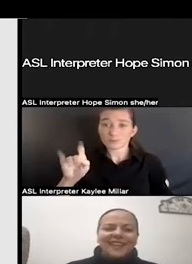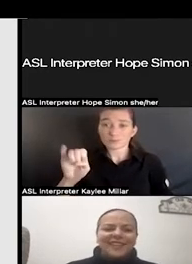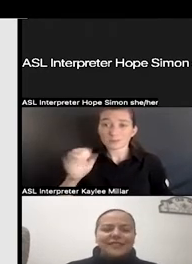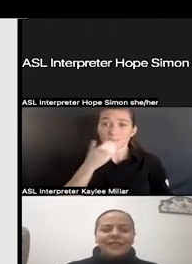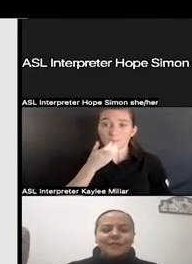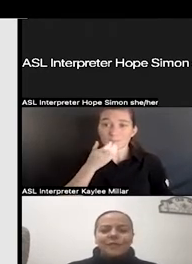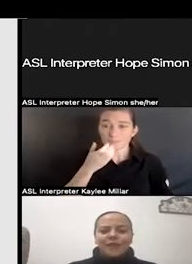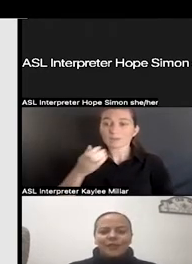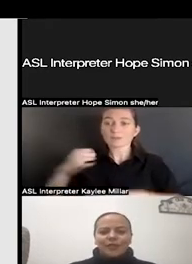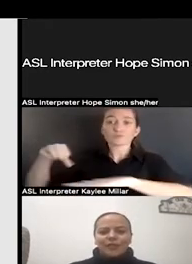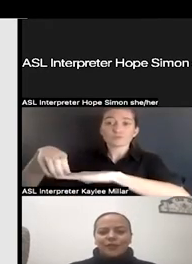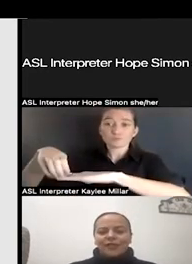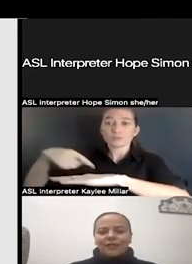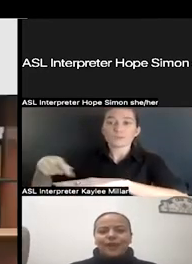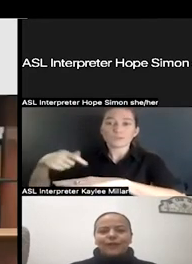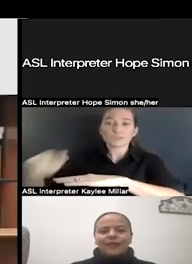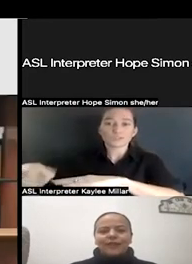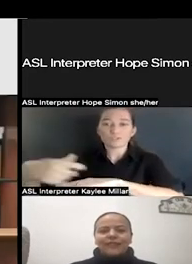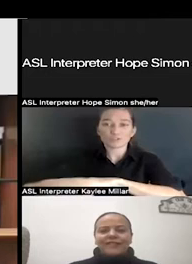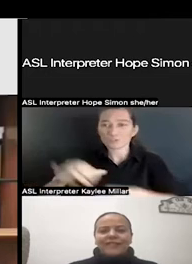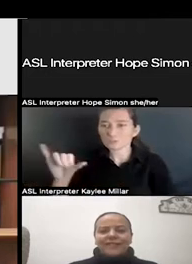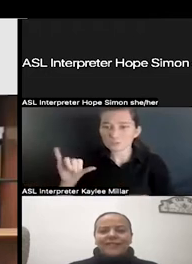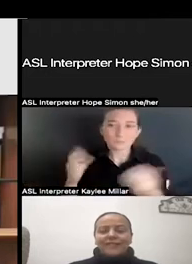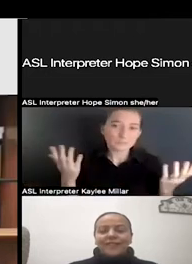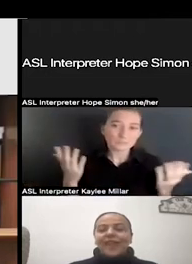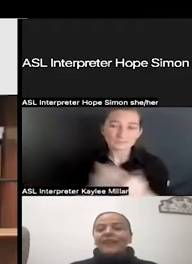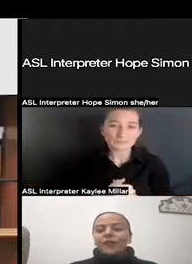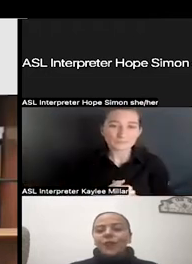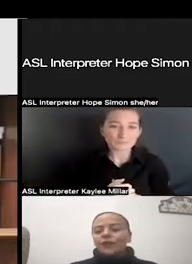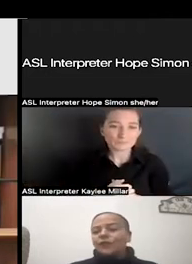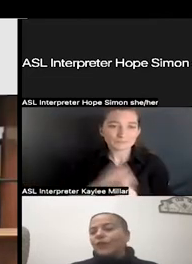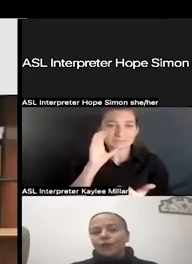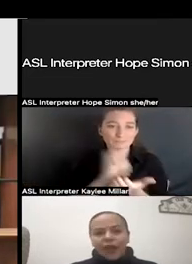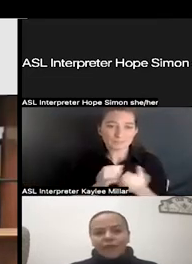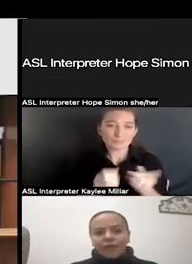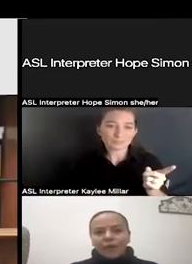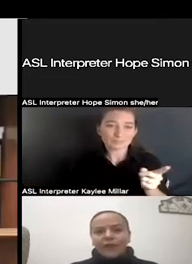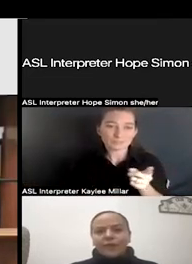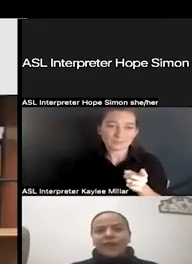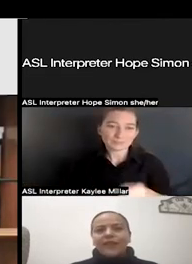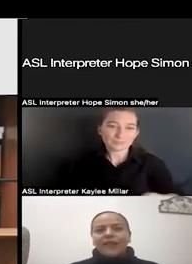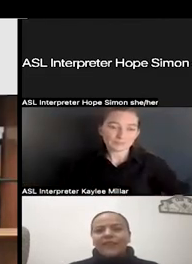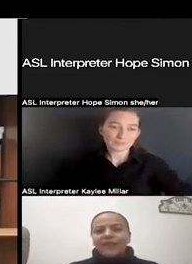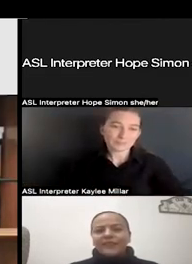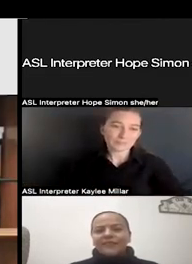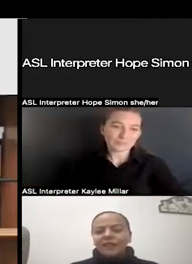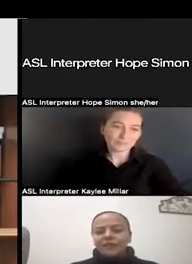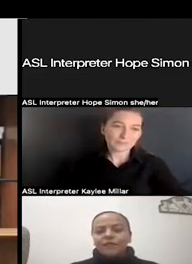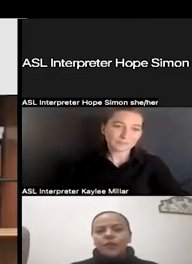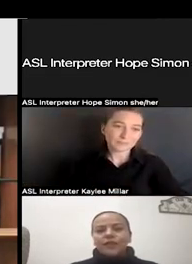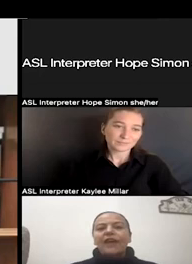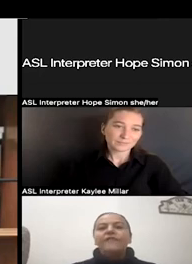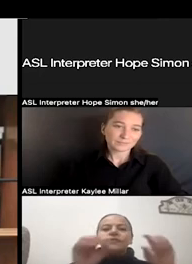next slide, you can see some of the pictures of what we installed. And of course, we also have our small library that has a